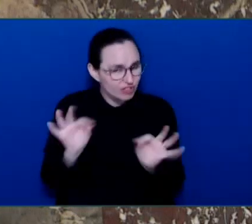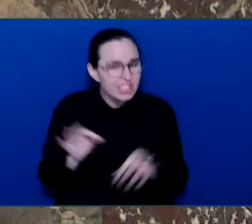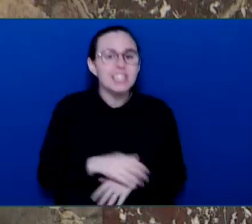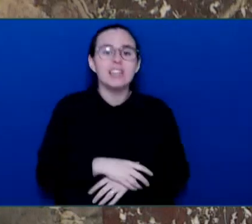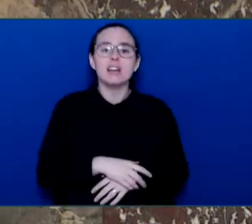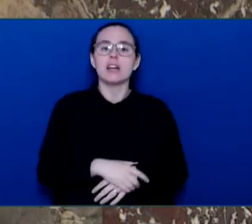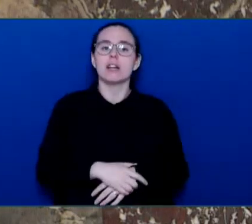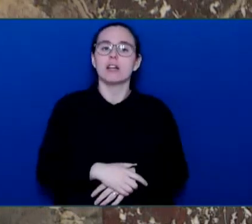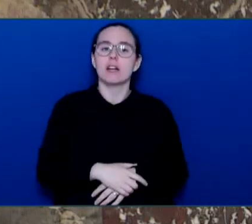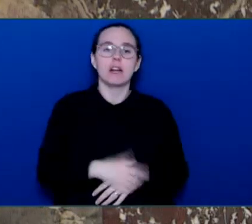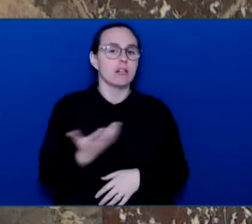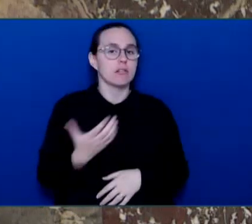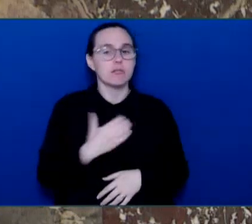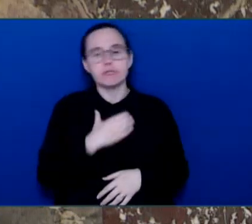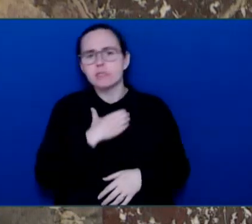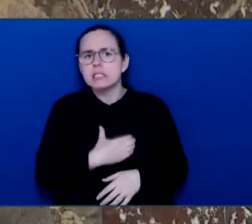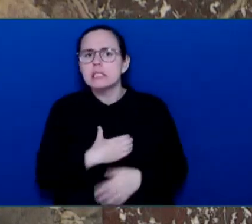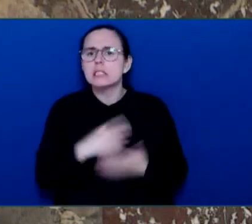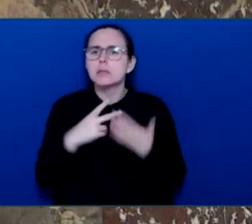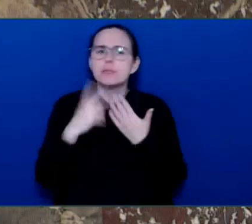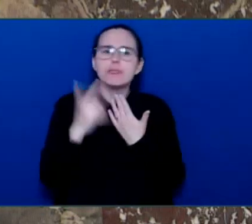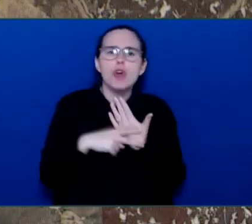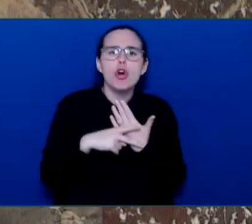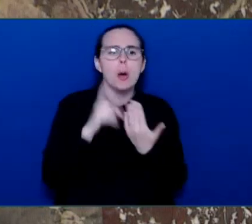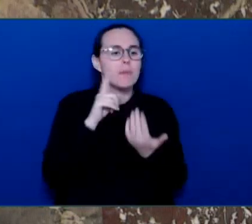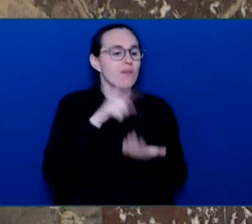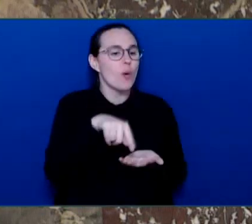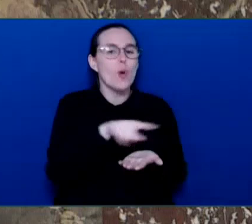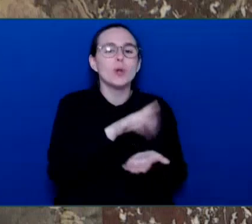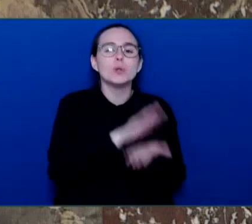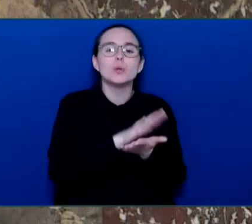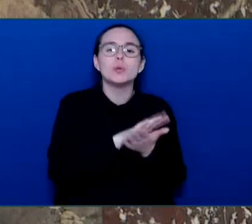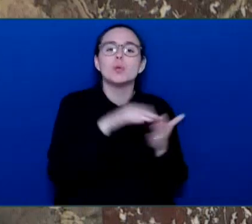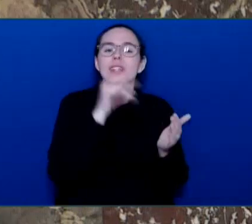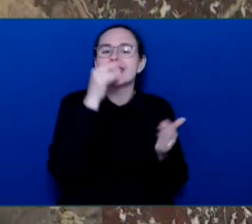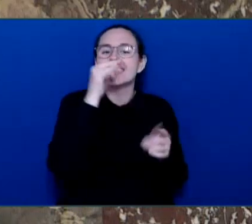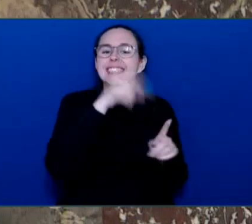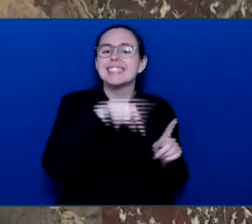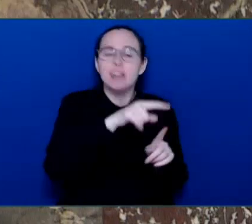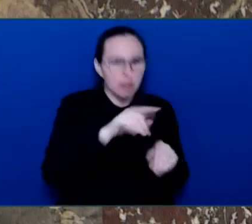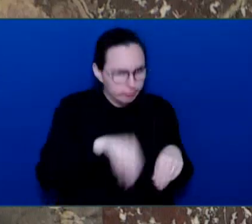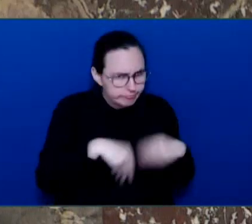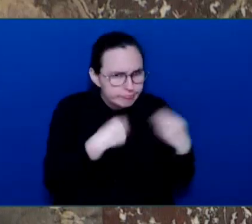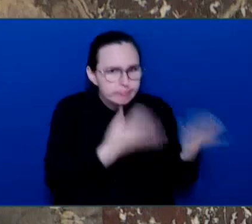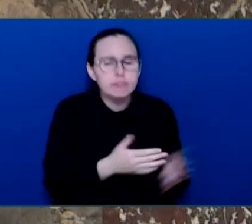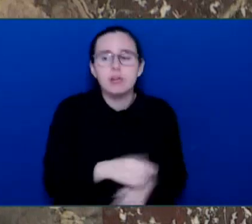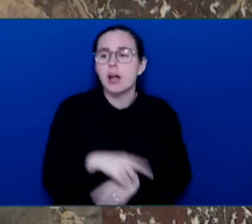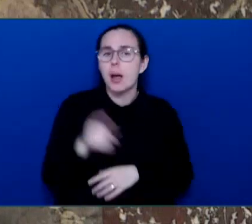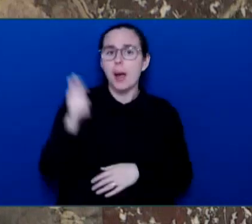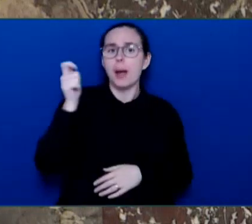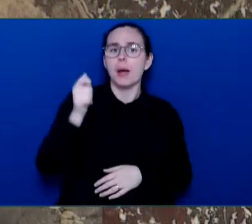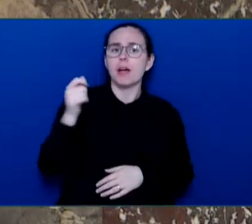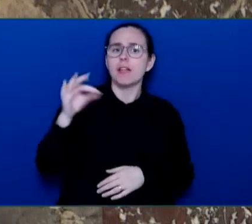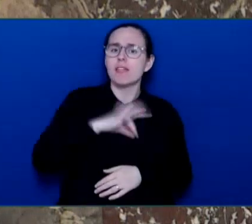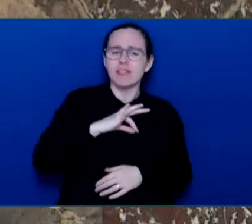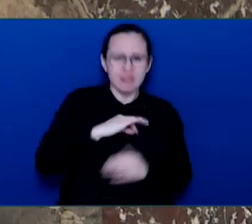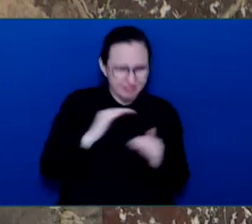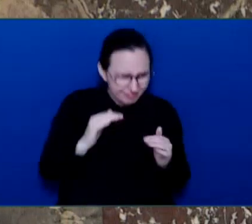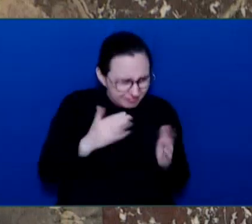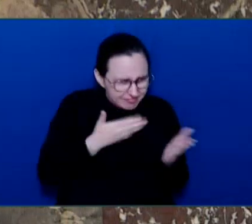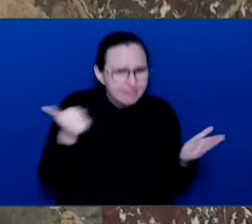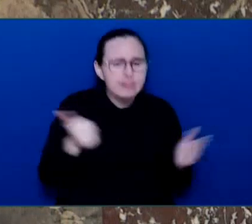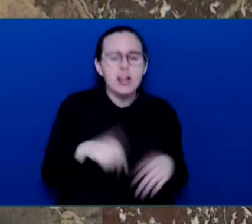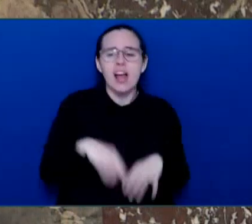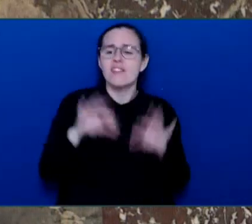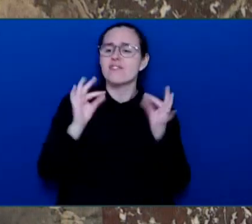as much as $1,200 for a family, with a higher BC family benefit. Honourable Speaker, those members have